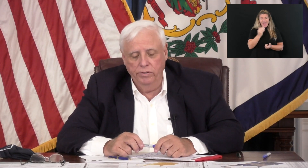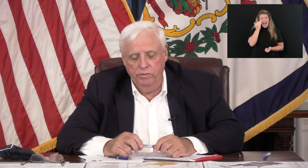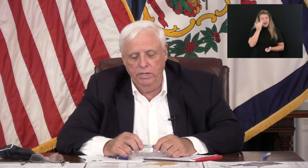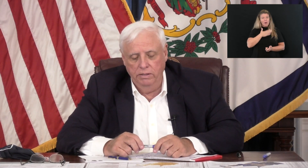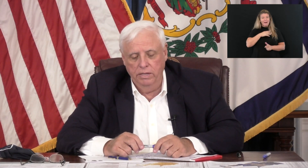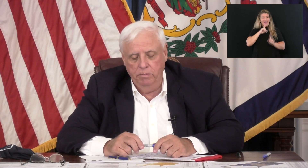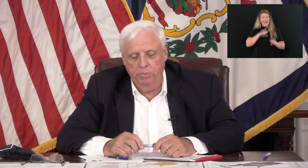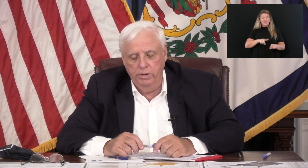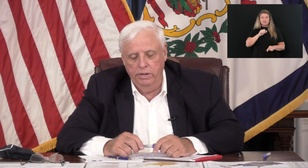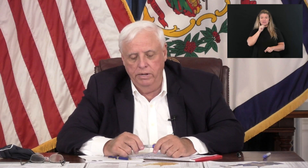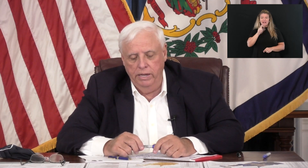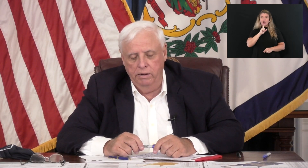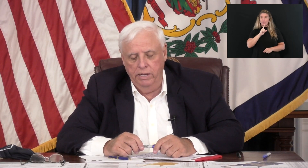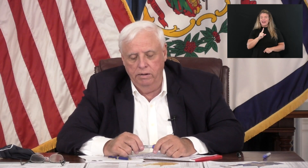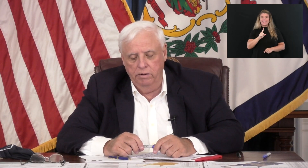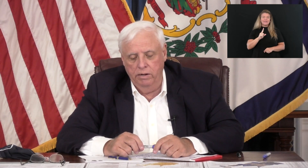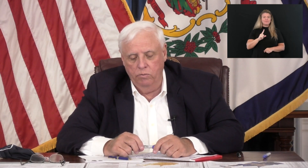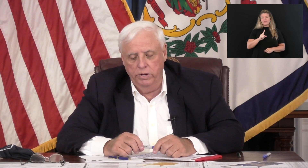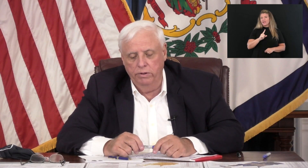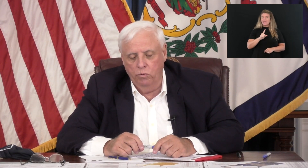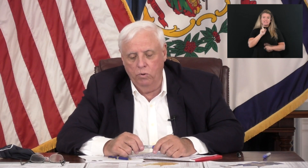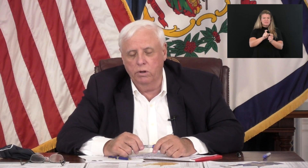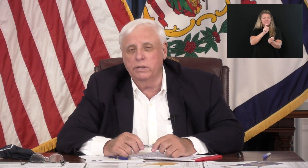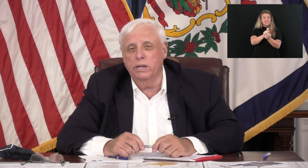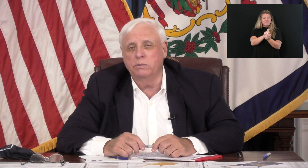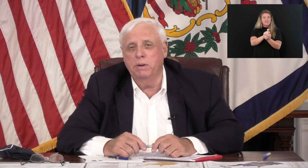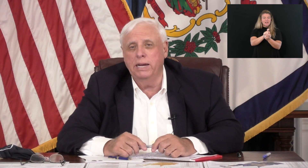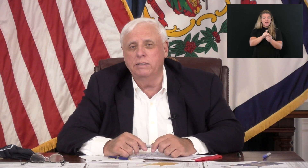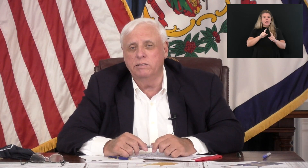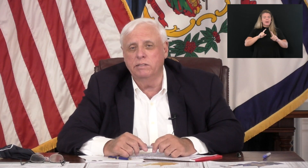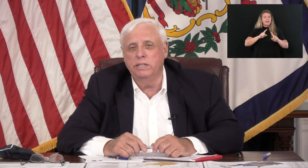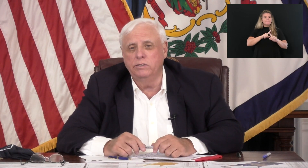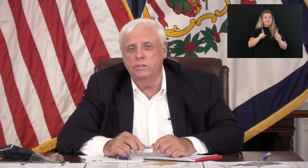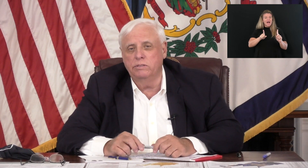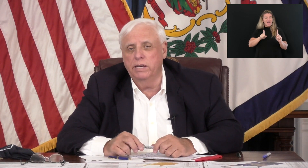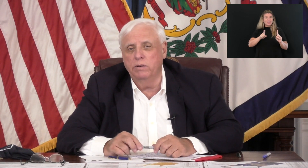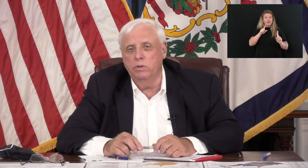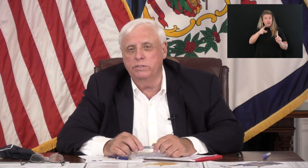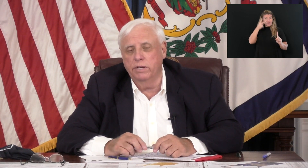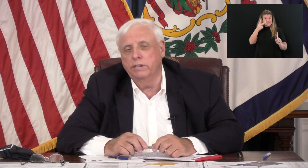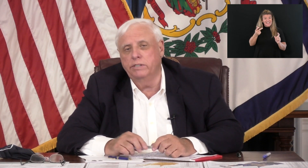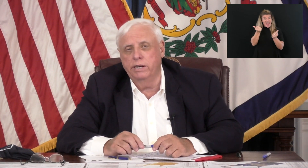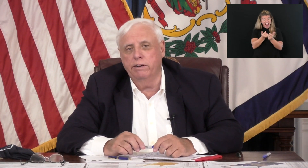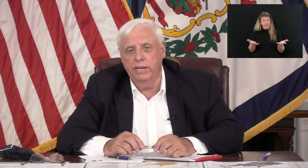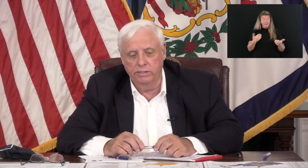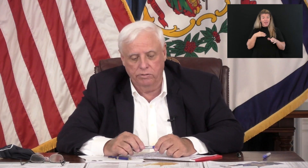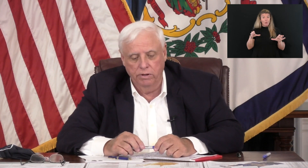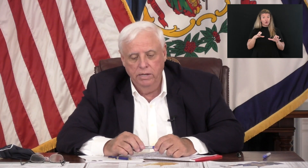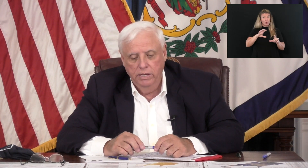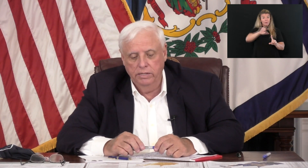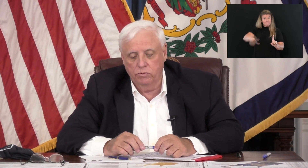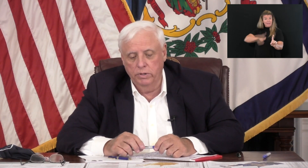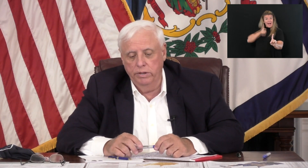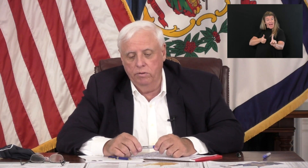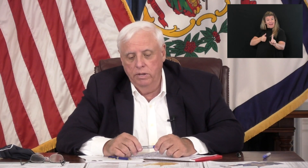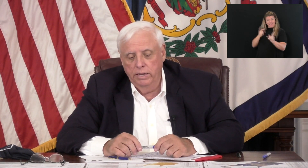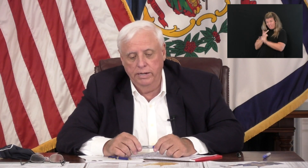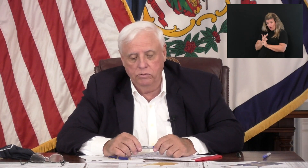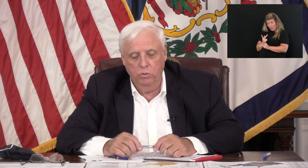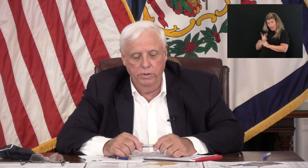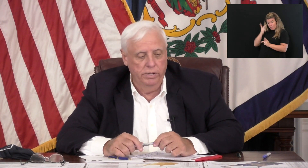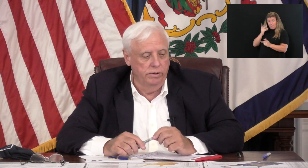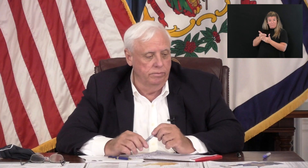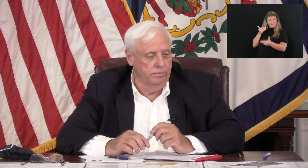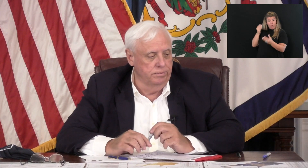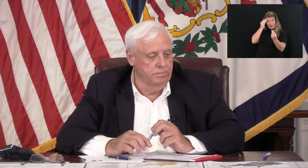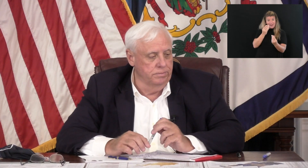if you could see the input and really the work that goes behind the scenes, you'd say, well, it's not a generic answer. It's real, and that's